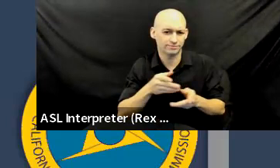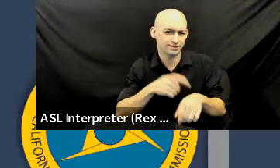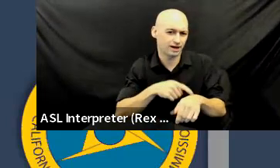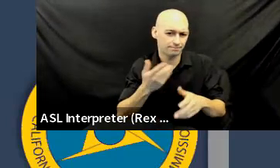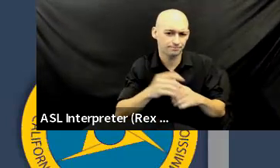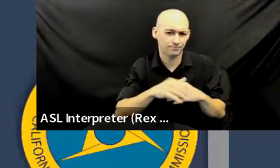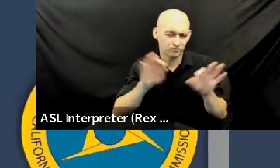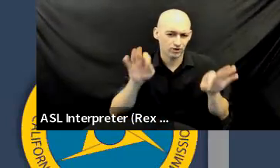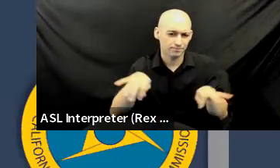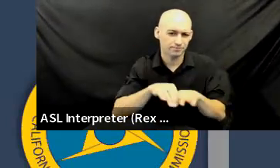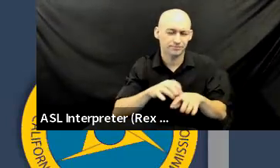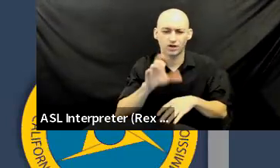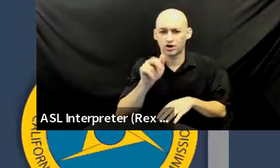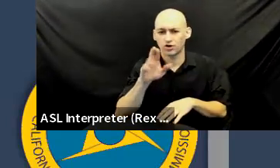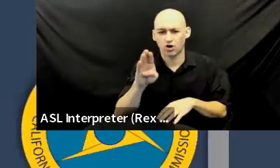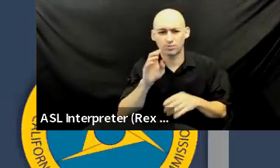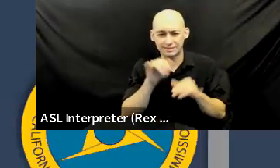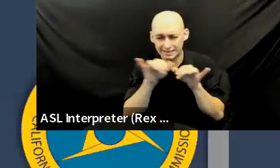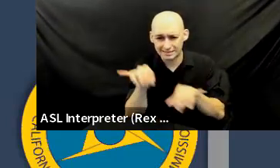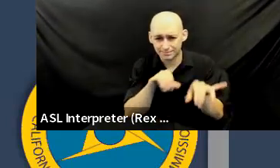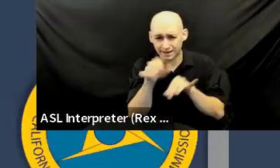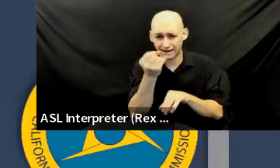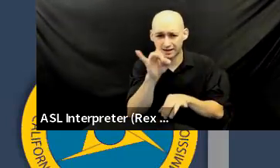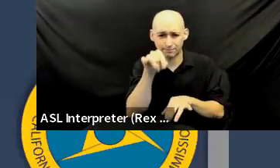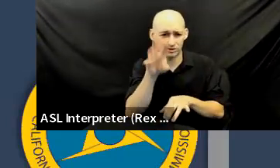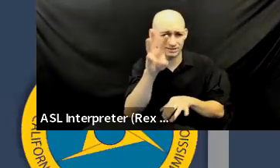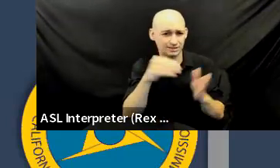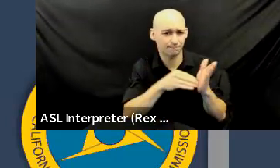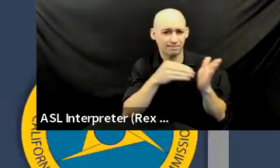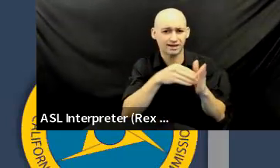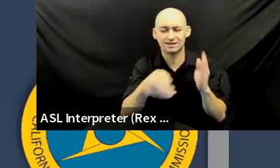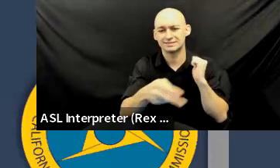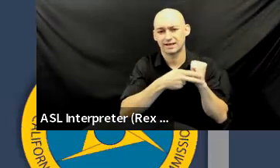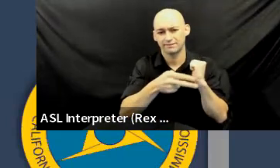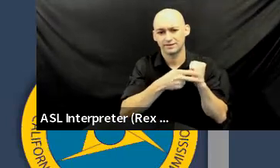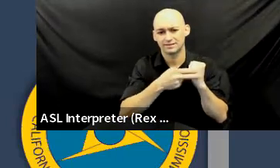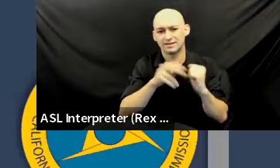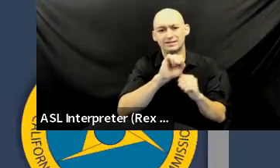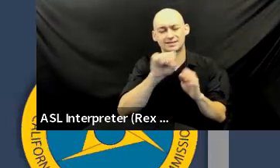has estimated that over $18.6 billion in savings in statewide health